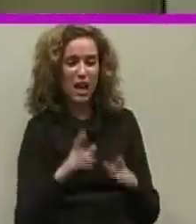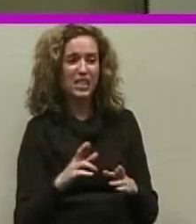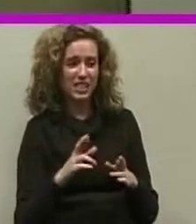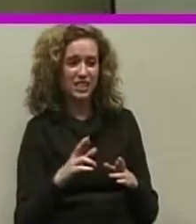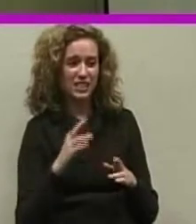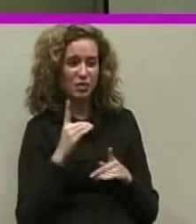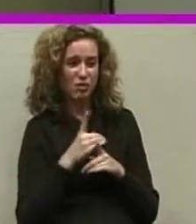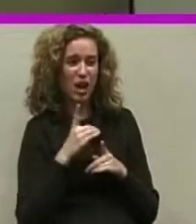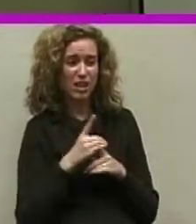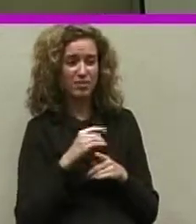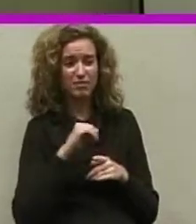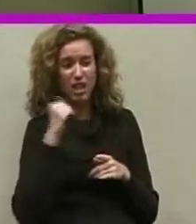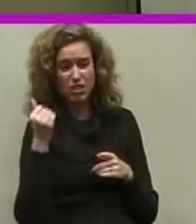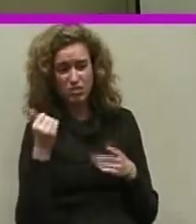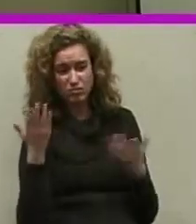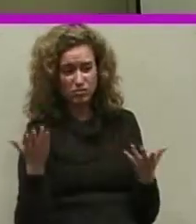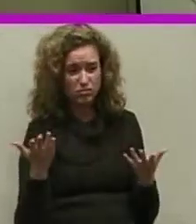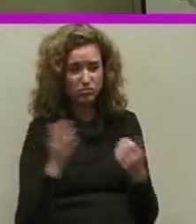Anything else going on?